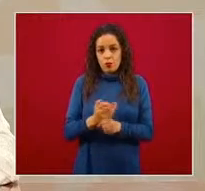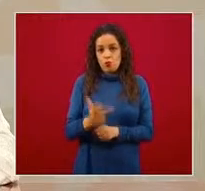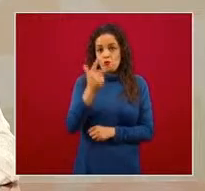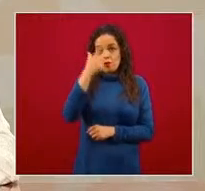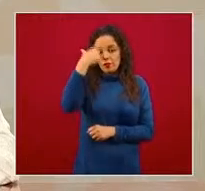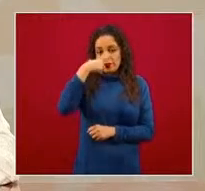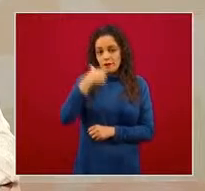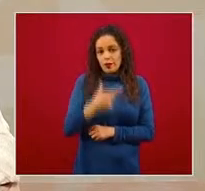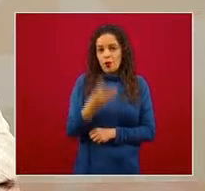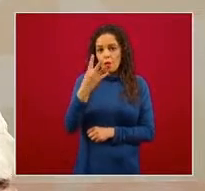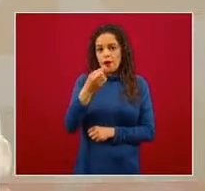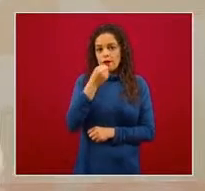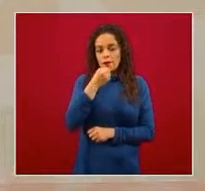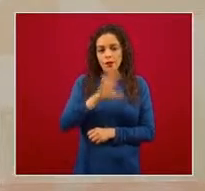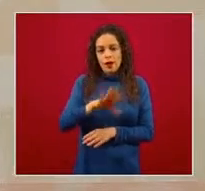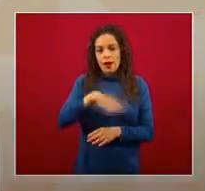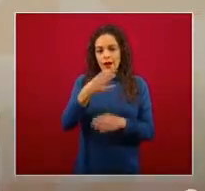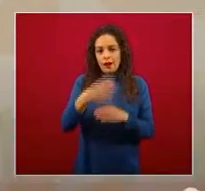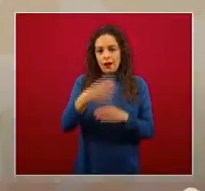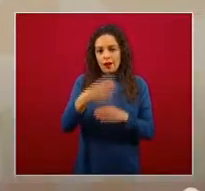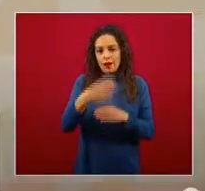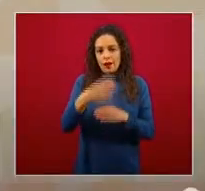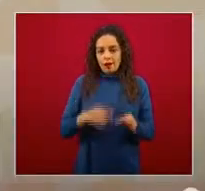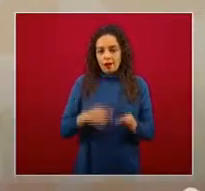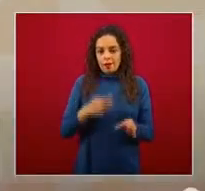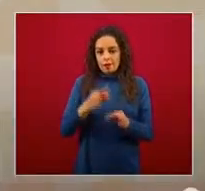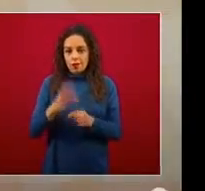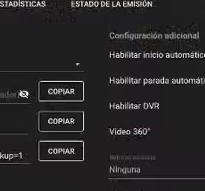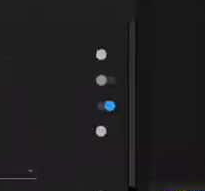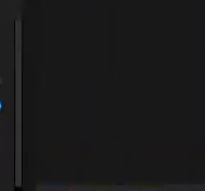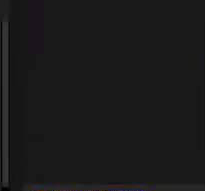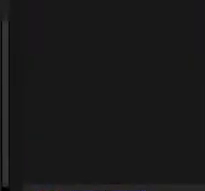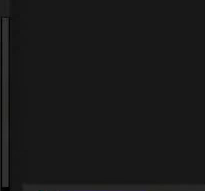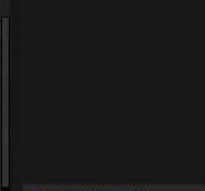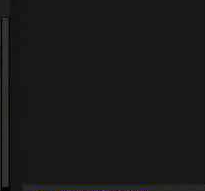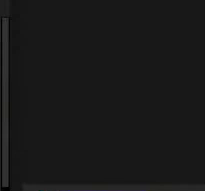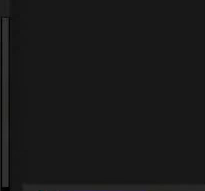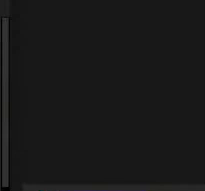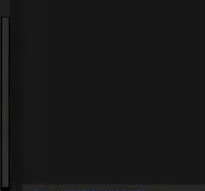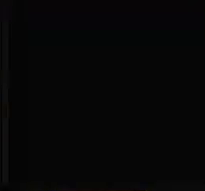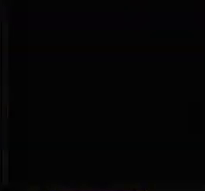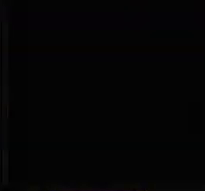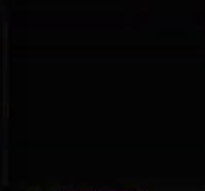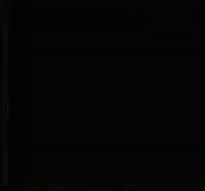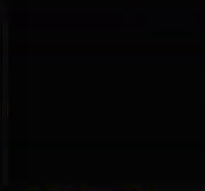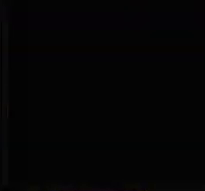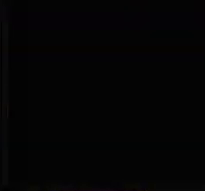hours, 8:04, and this is the end of this press conference. Thank you so much.